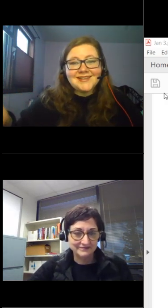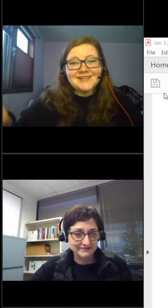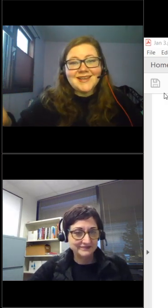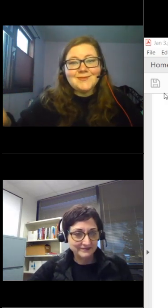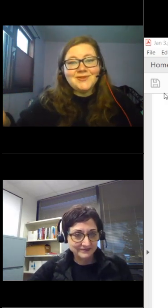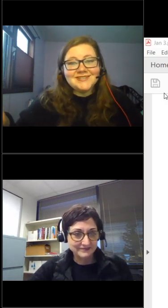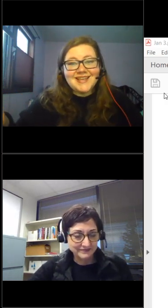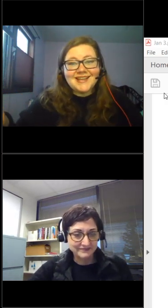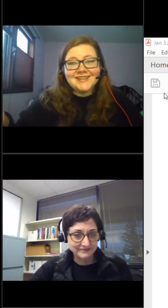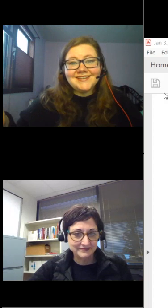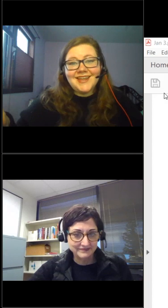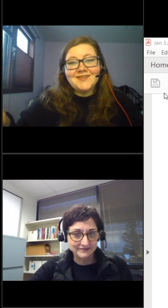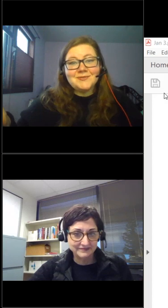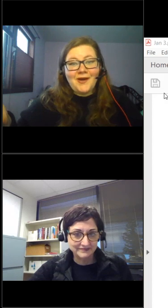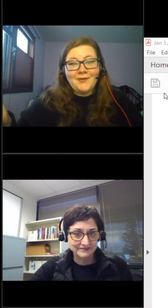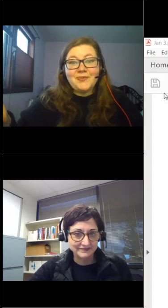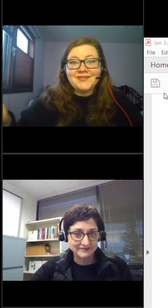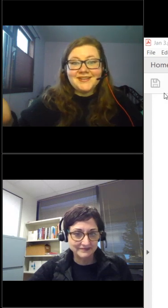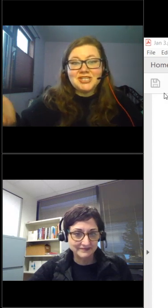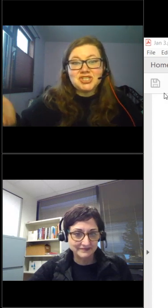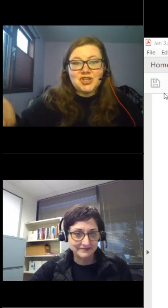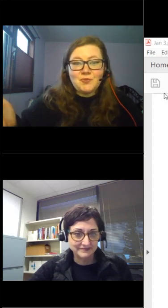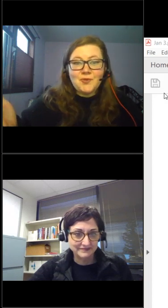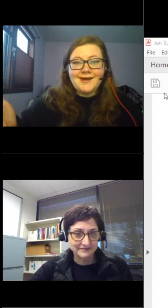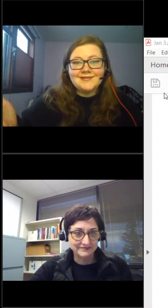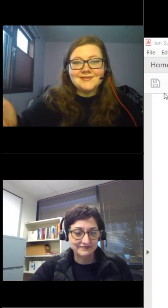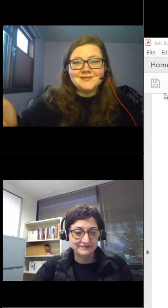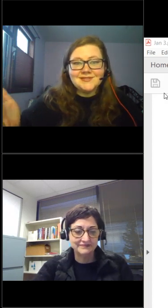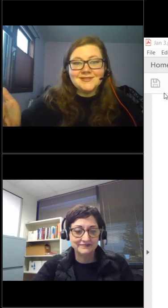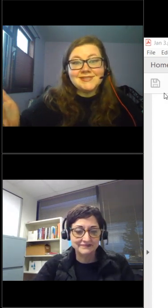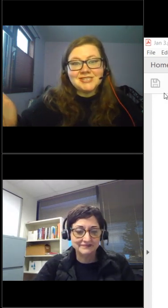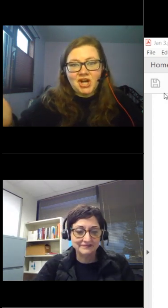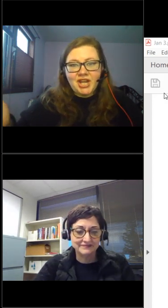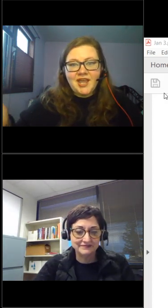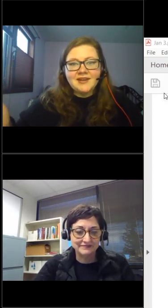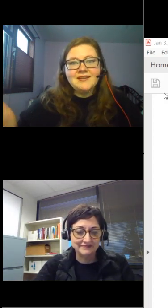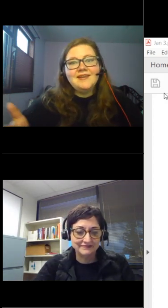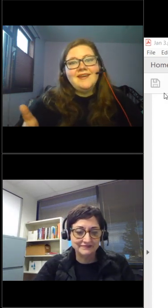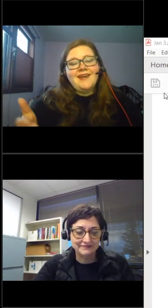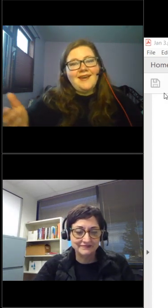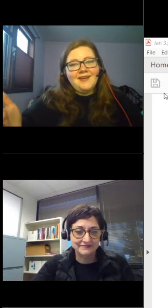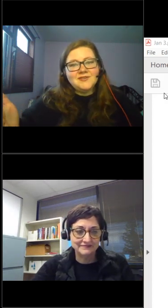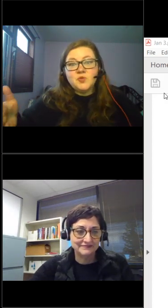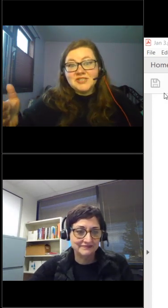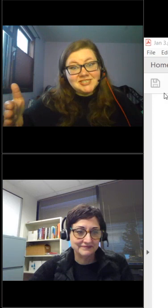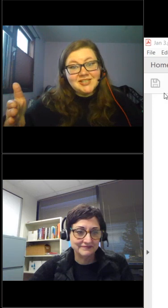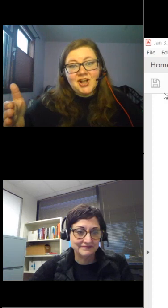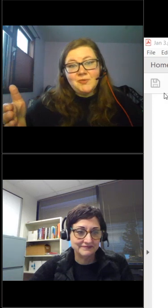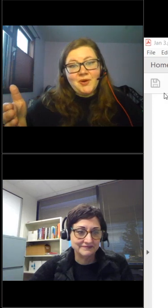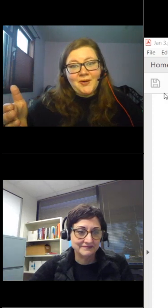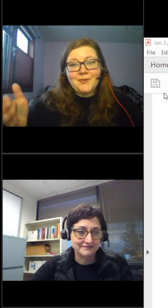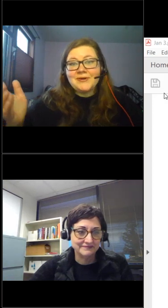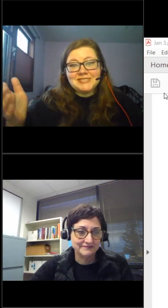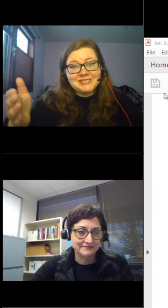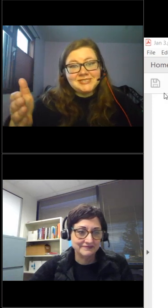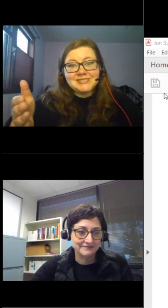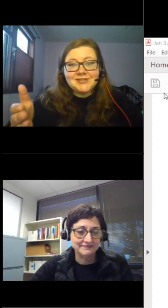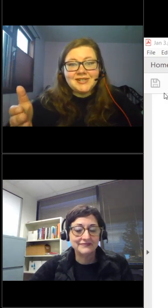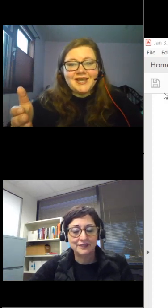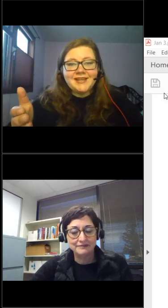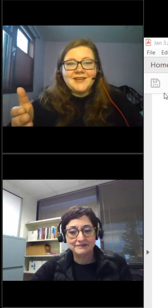classic examples that Lynn gave about building the ship while steering it. And we're still on the boat, we're